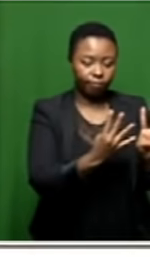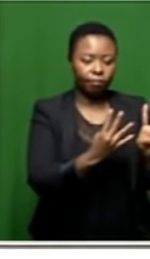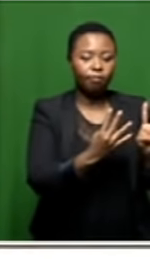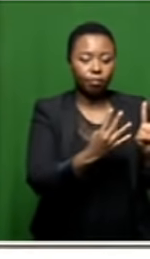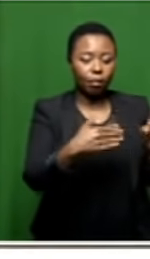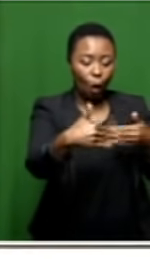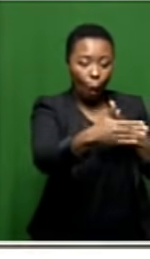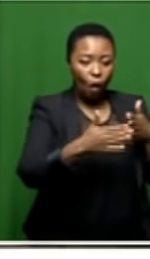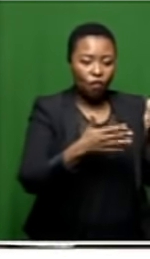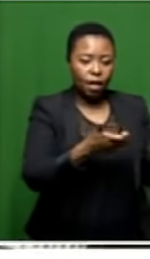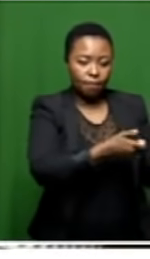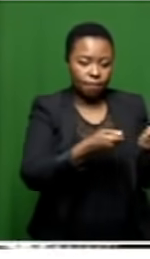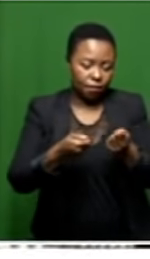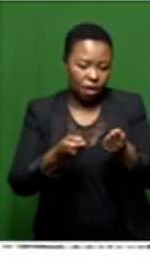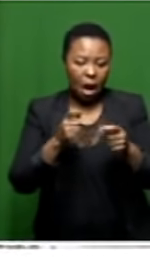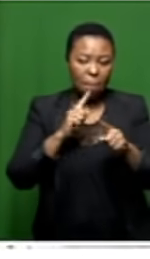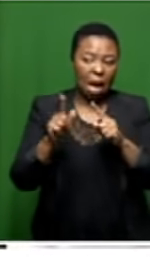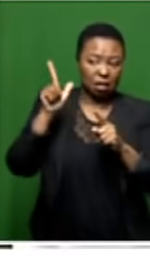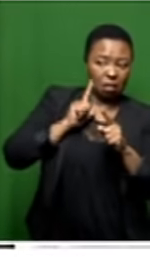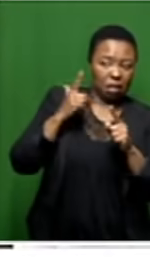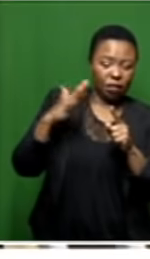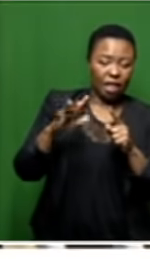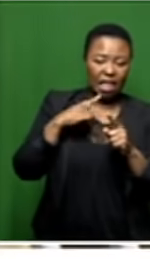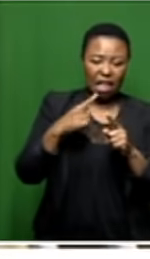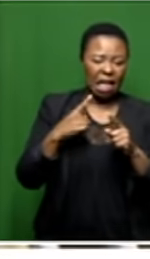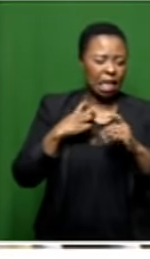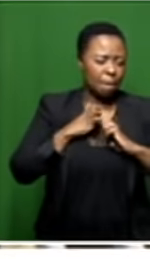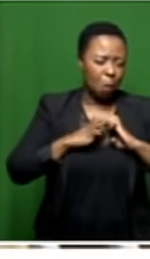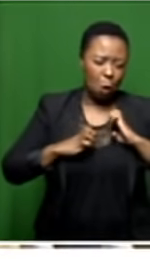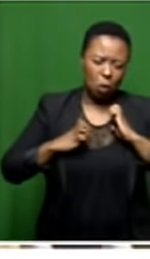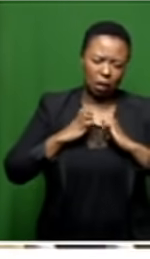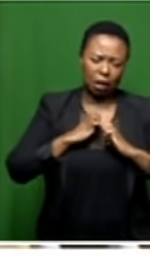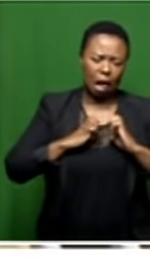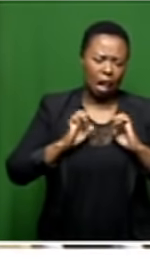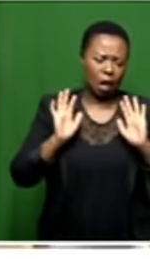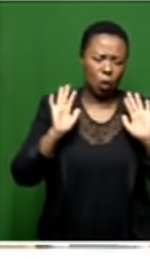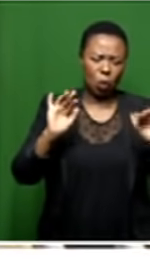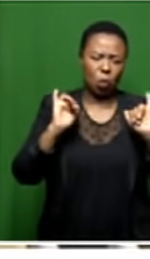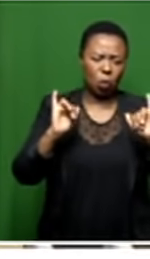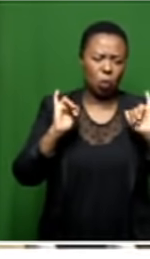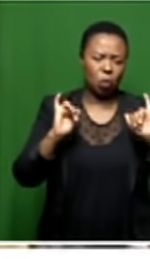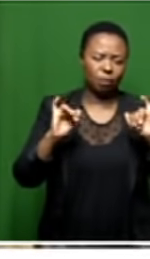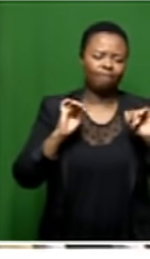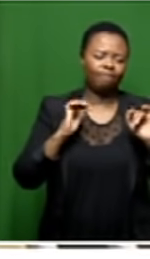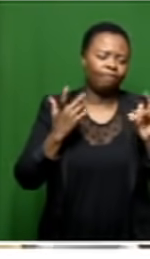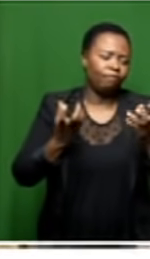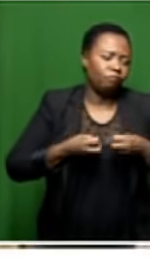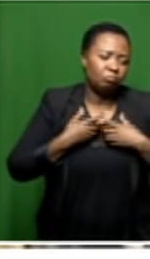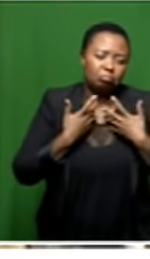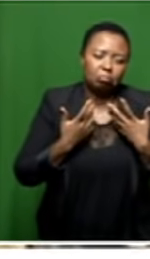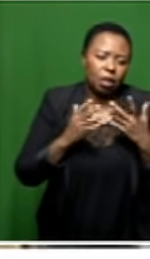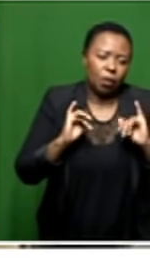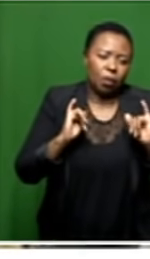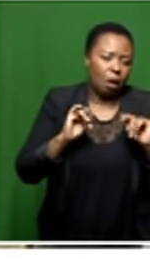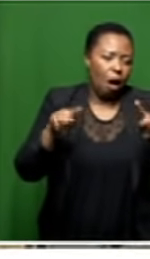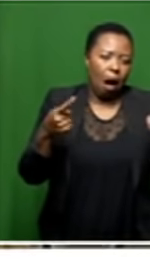the coffin, but we were told that they are so emotional and overwhelmed, they couldn't get outside of the church.